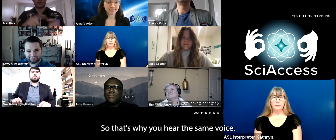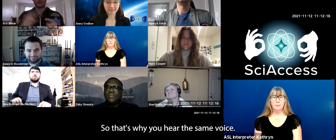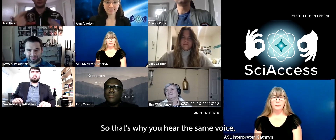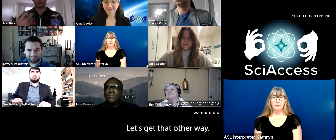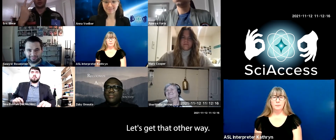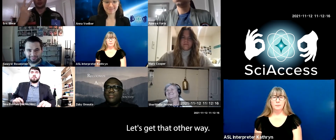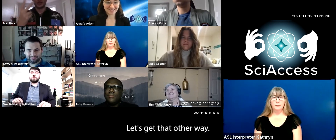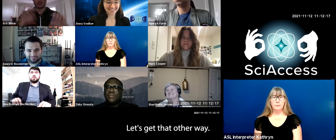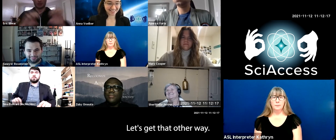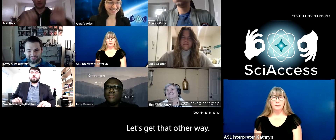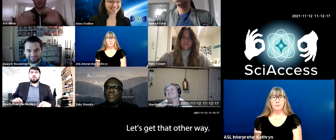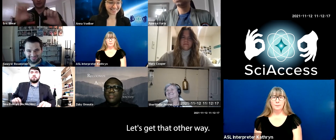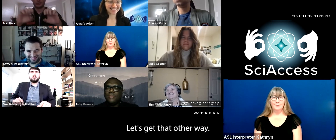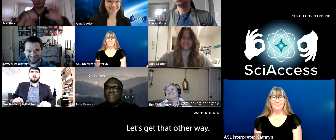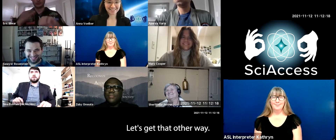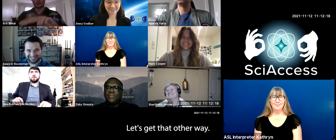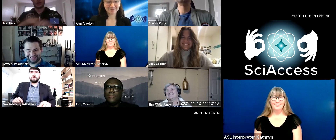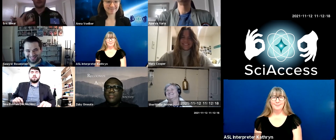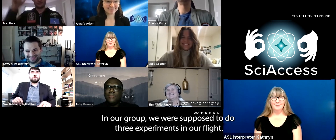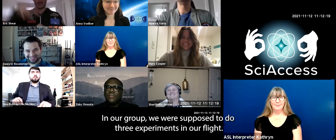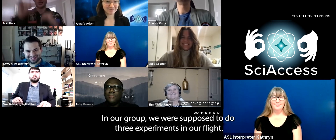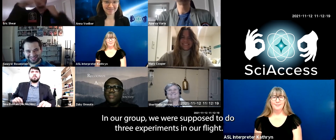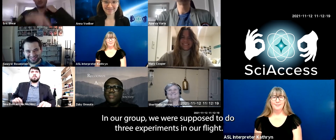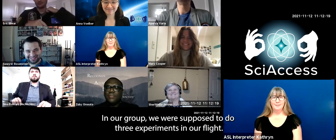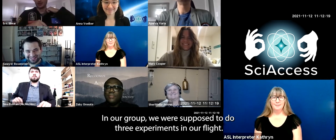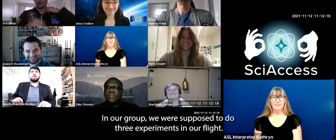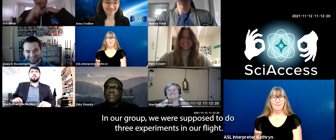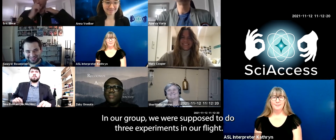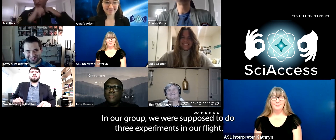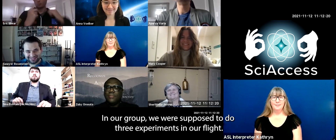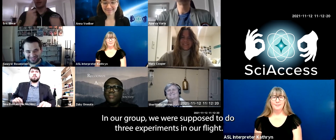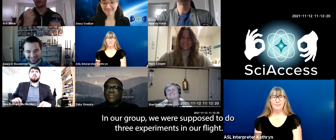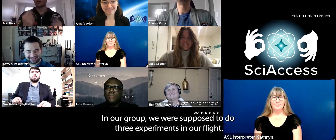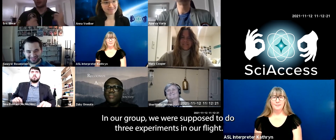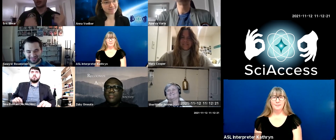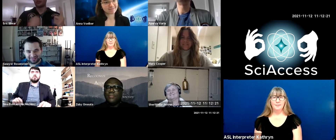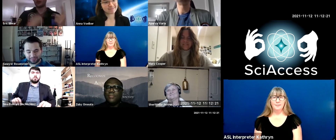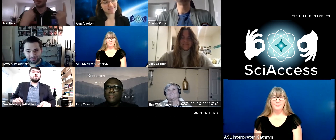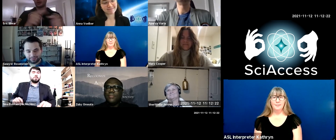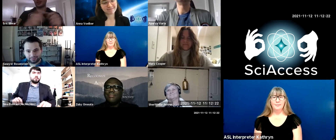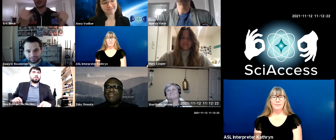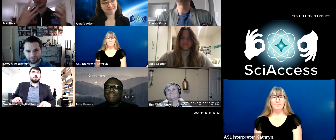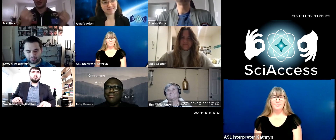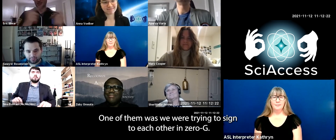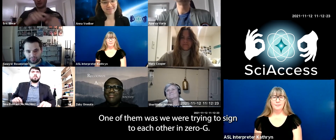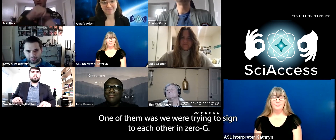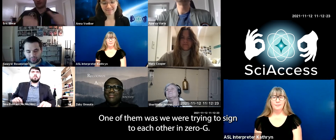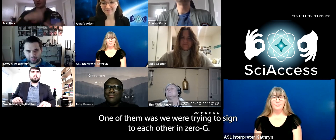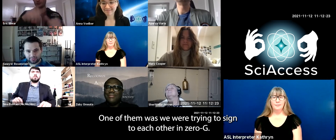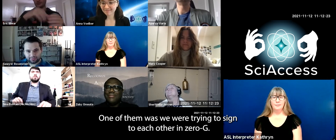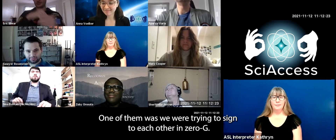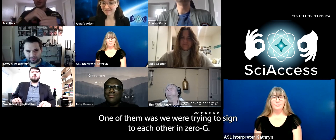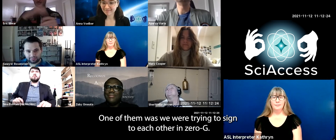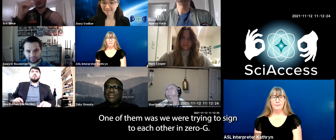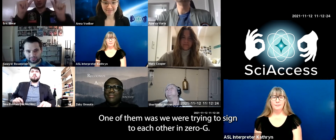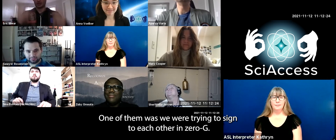same voice. So let's get that out of the way. In our group, we were supposed to do 3 experiments on our flight. One of them was